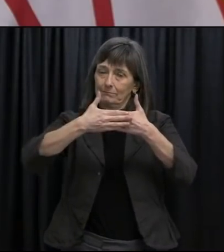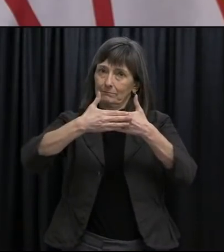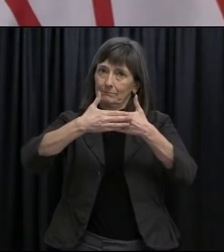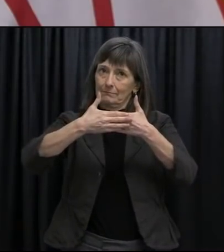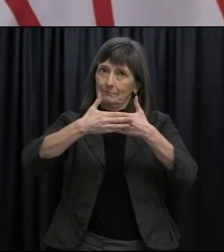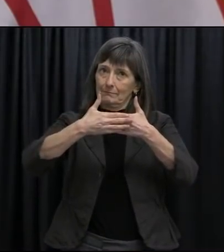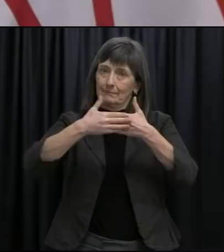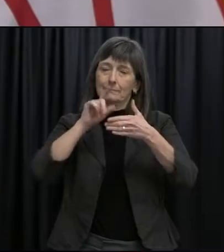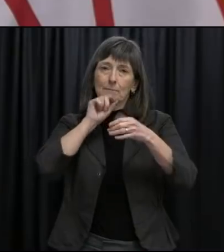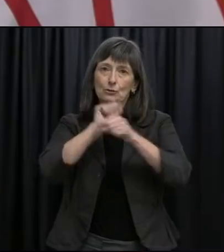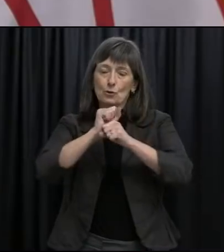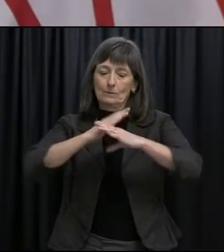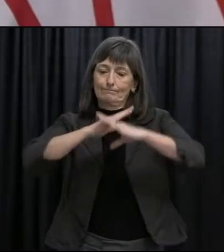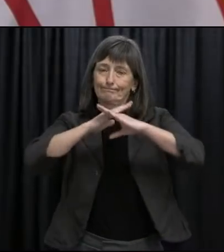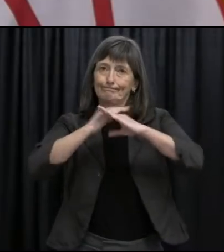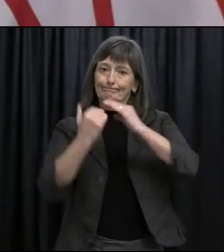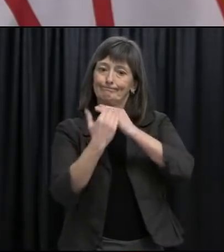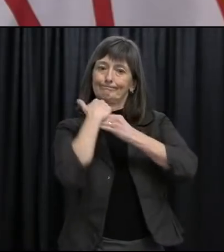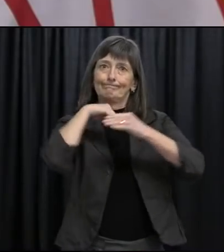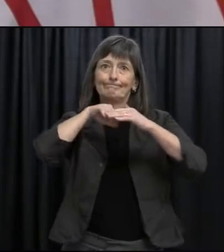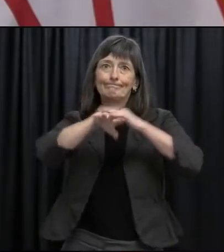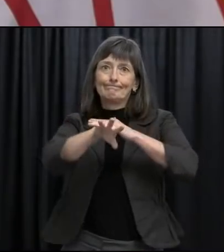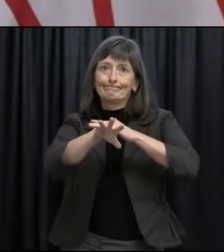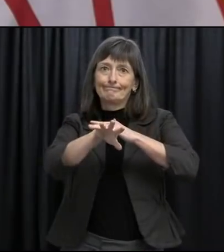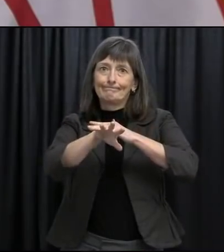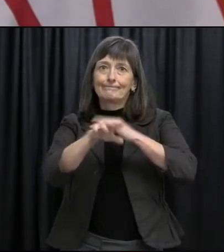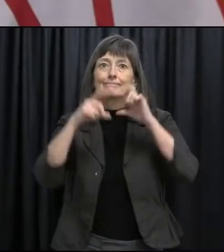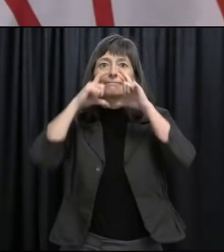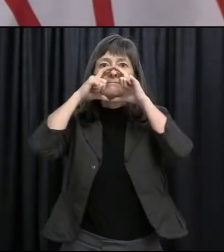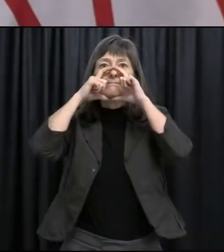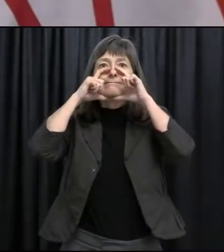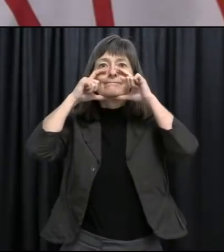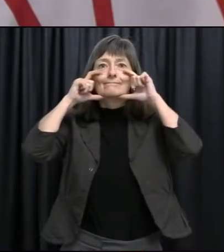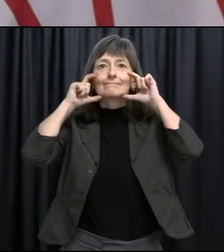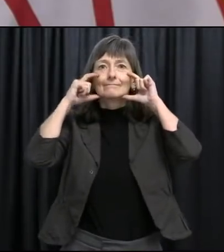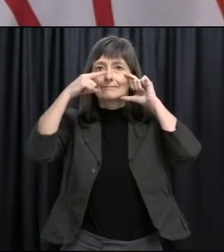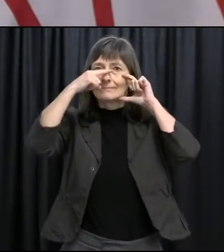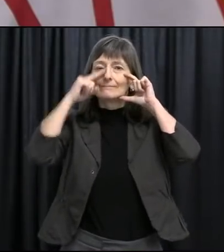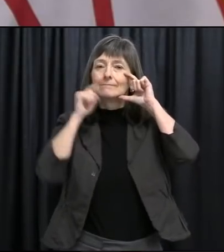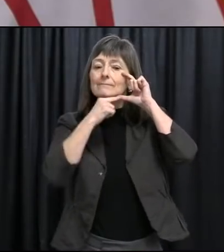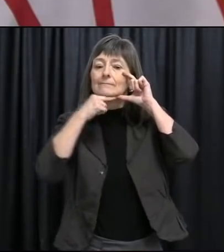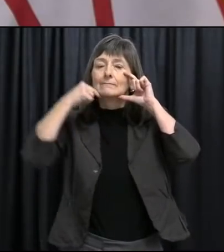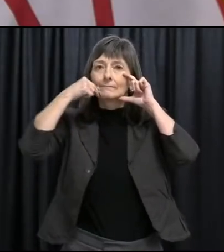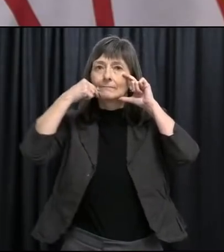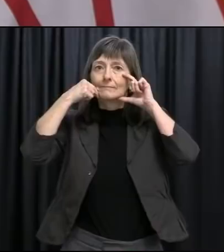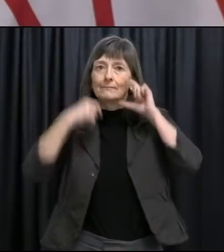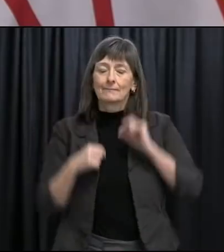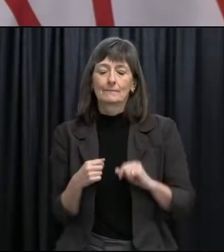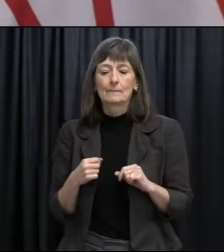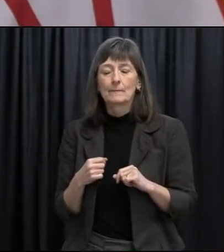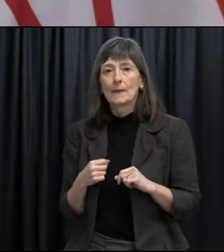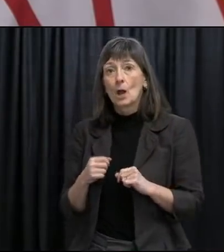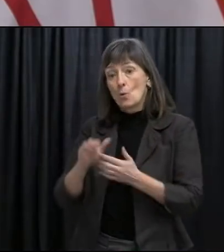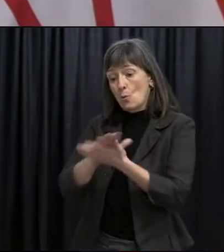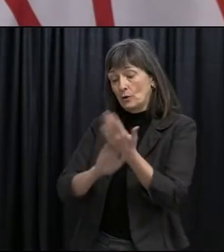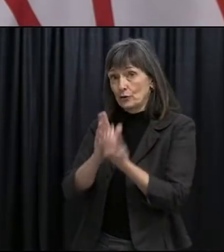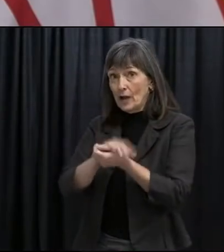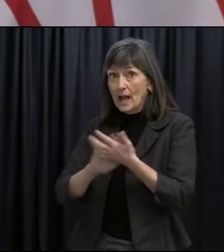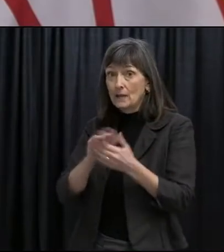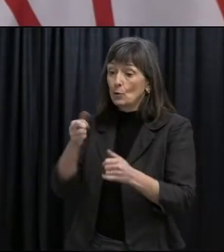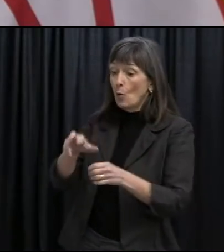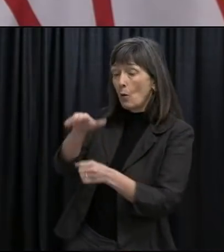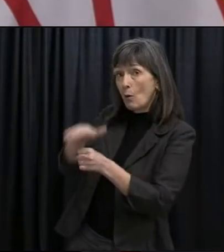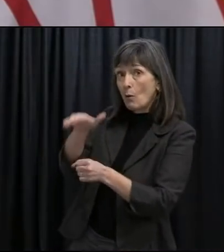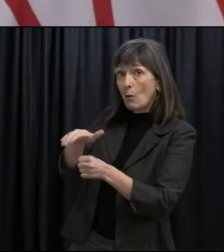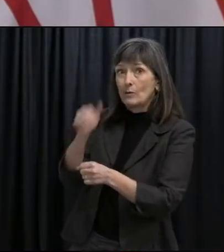or escape. It must completely cover your nose and chin. Wash your hands or use hand sanitizer after touching